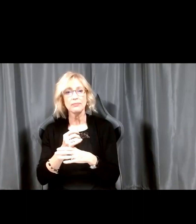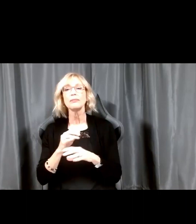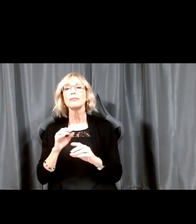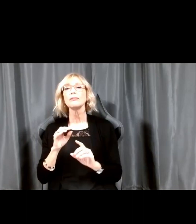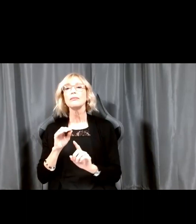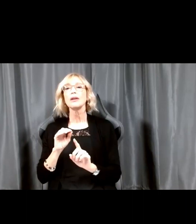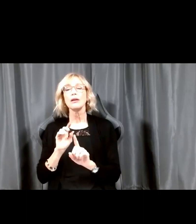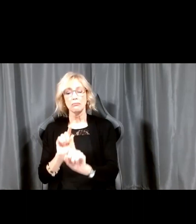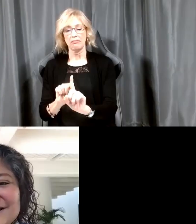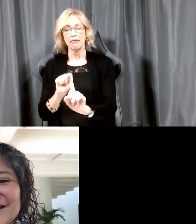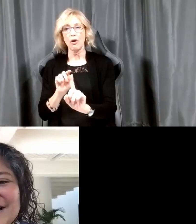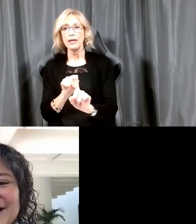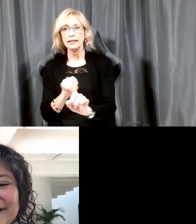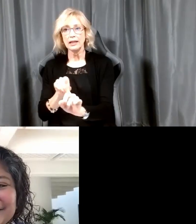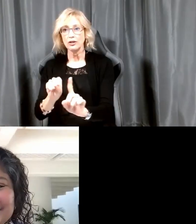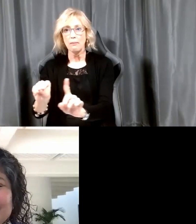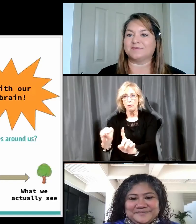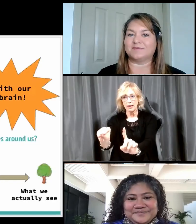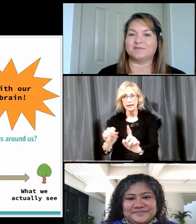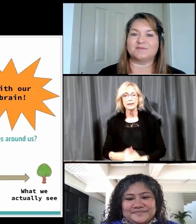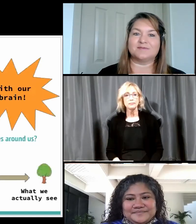mobility specialist.